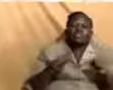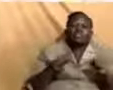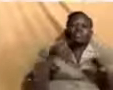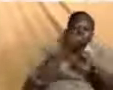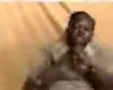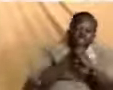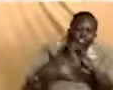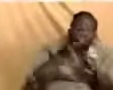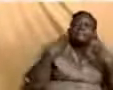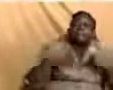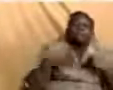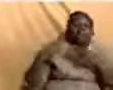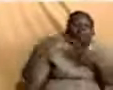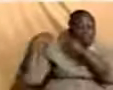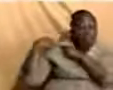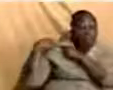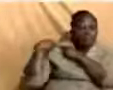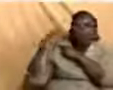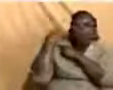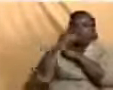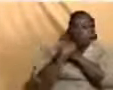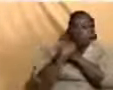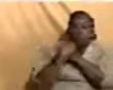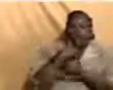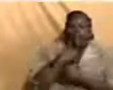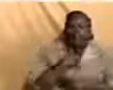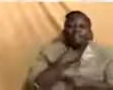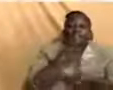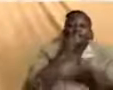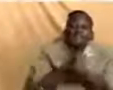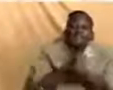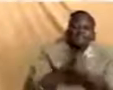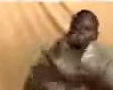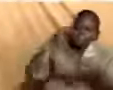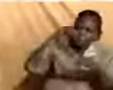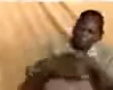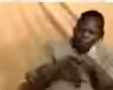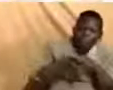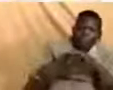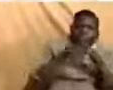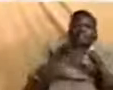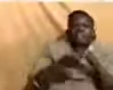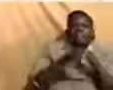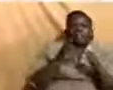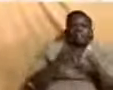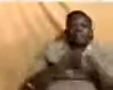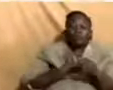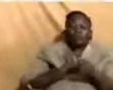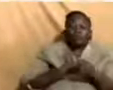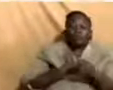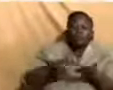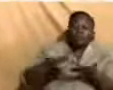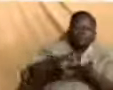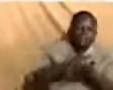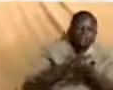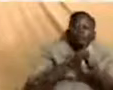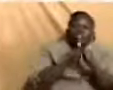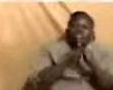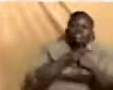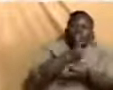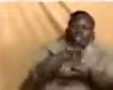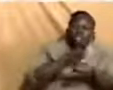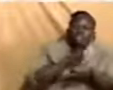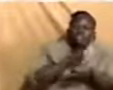for setting up the committee responsible for putting in place the commissioners to be replaced, which is a parliamentary